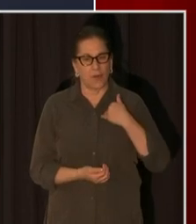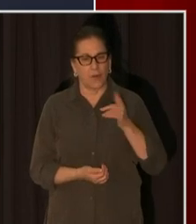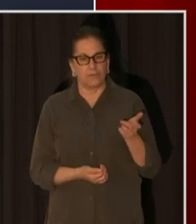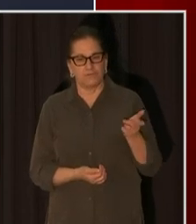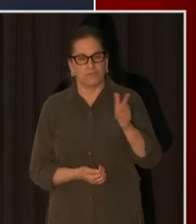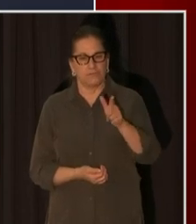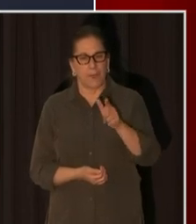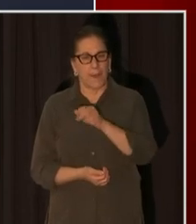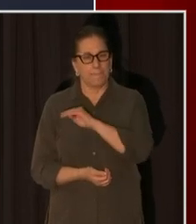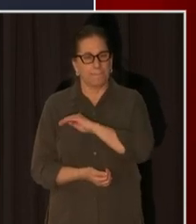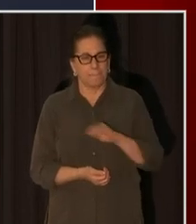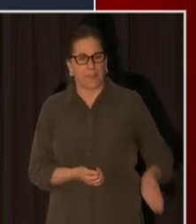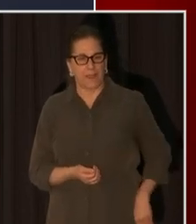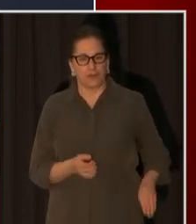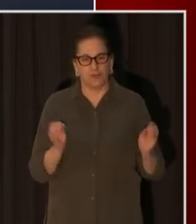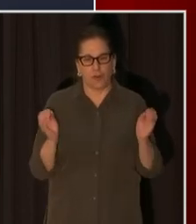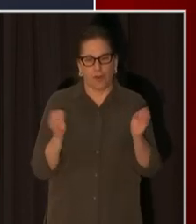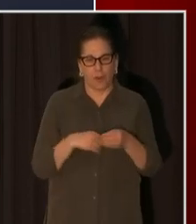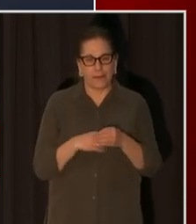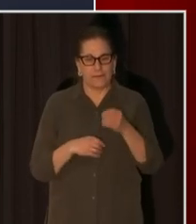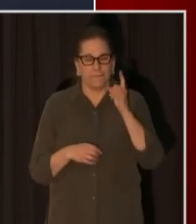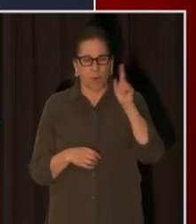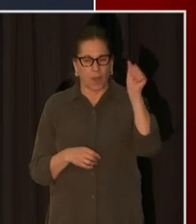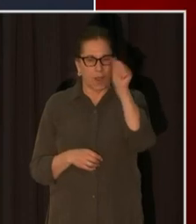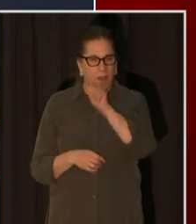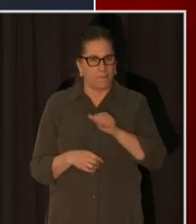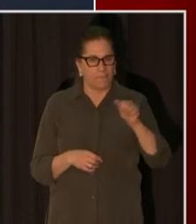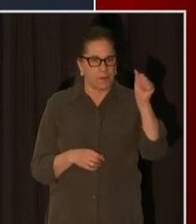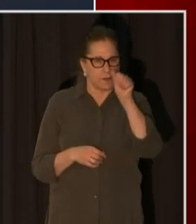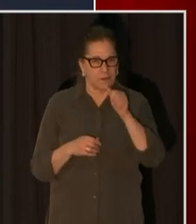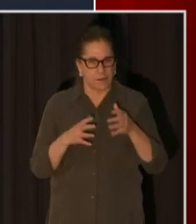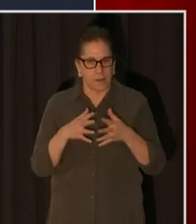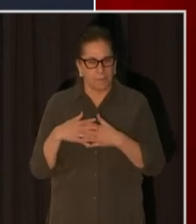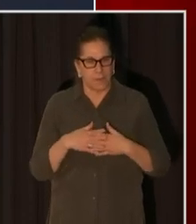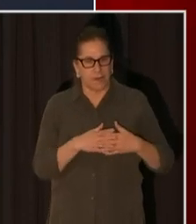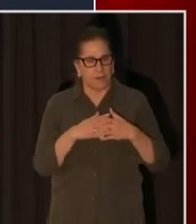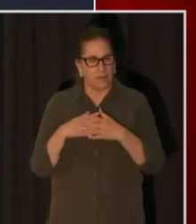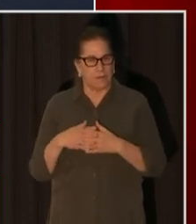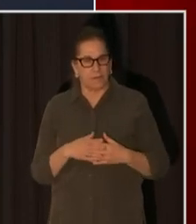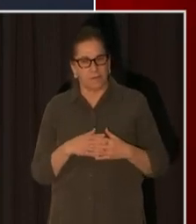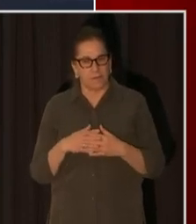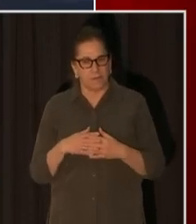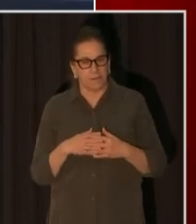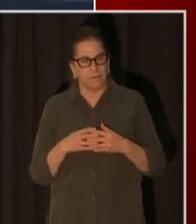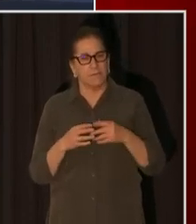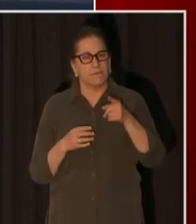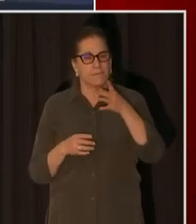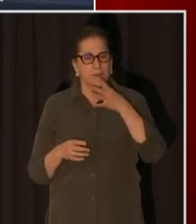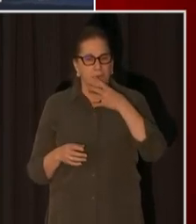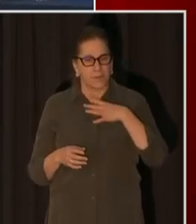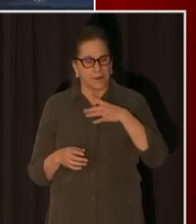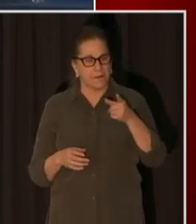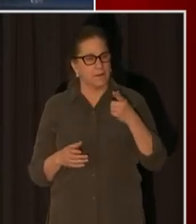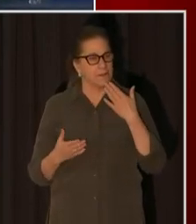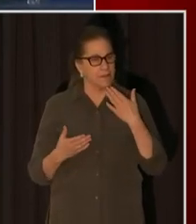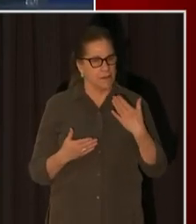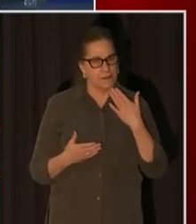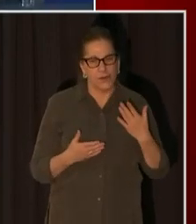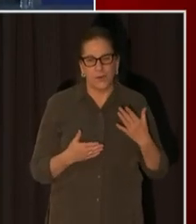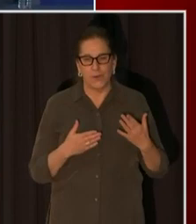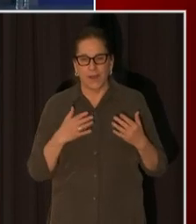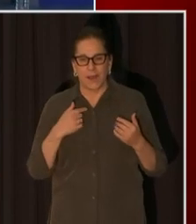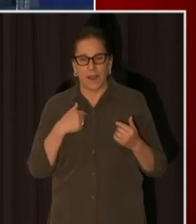Twitter handle. Yeah, my Twitter is Andre Perry EDU. So Andre Perry EDU. Great. And why don't we bring in